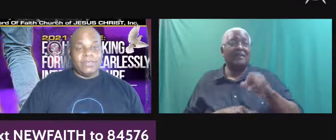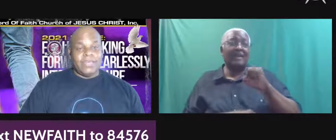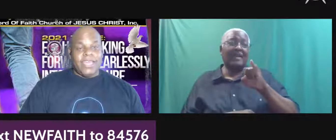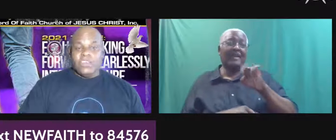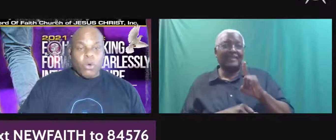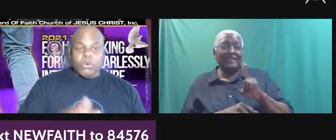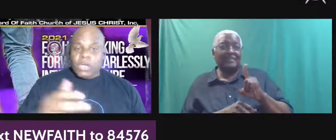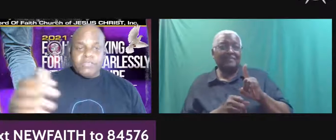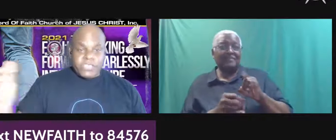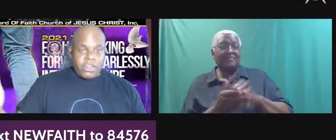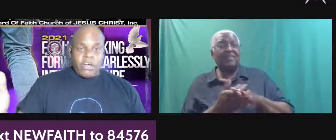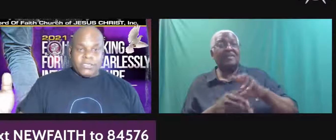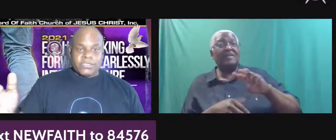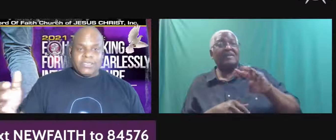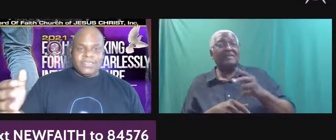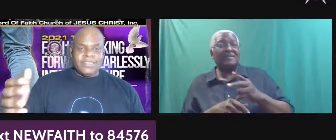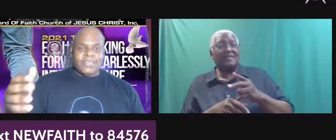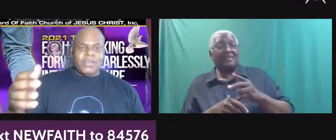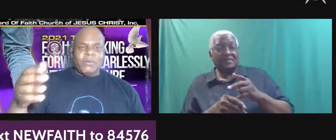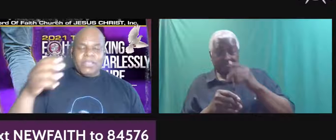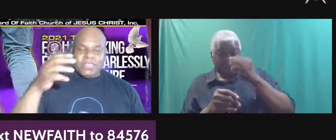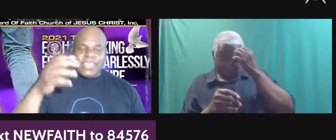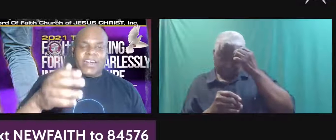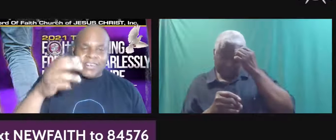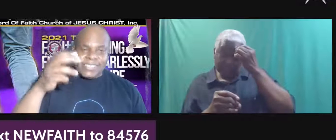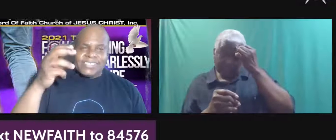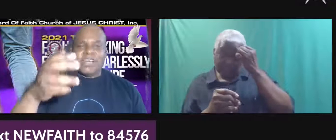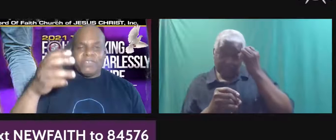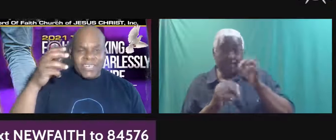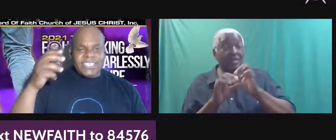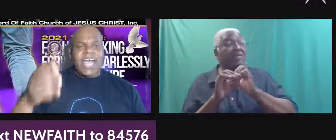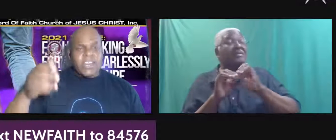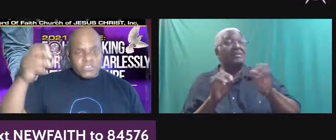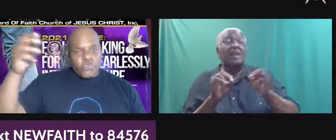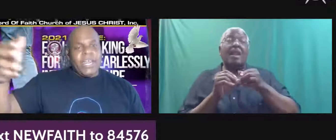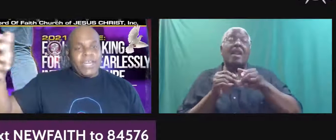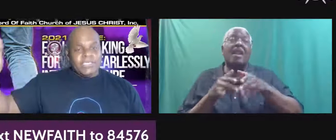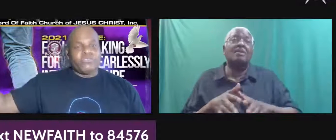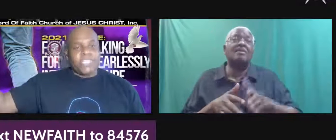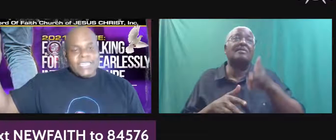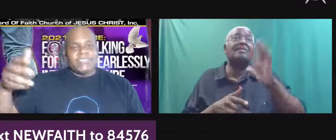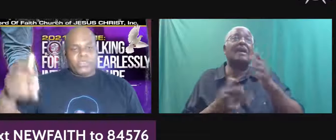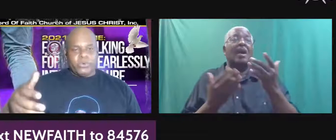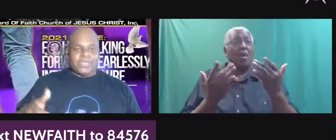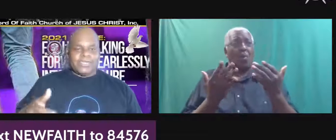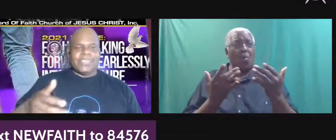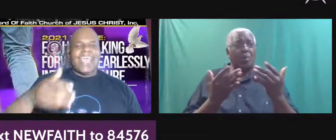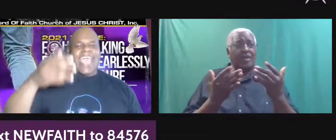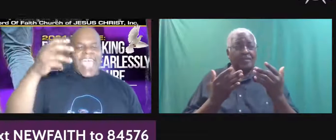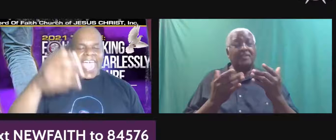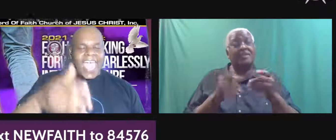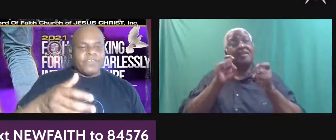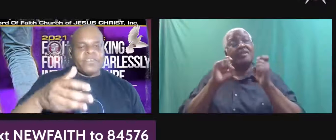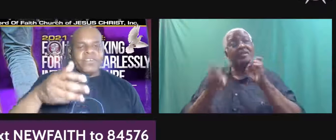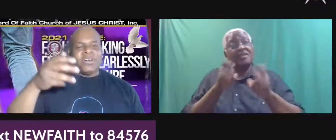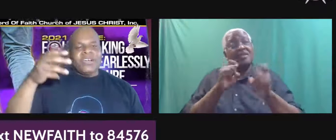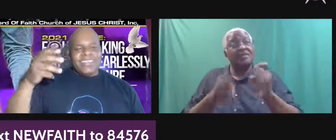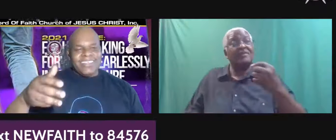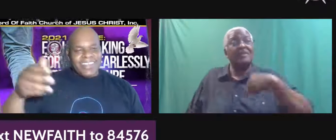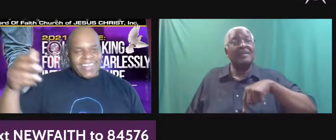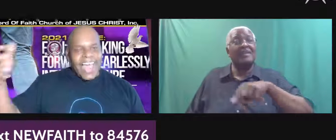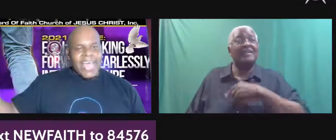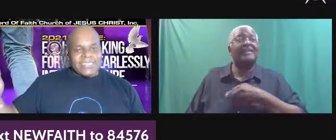them. No love is lost, but there is stuff that God is waiting to release to us